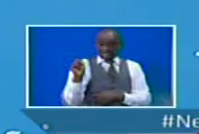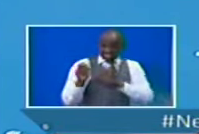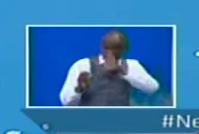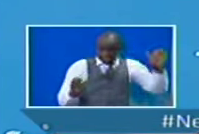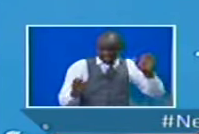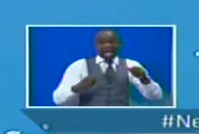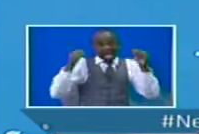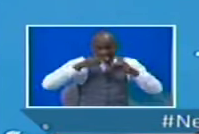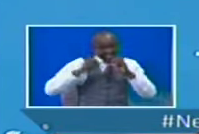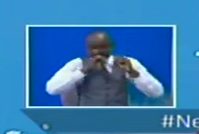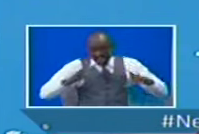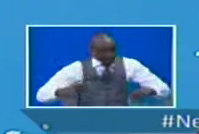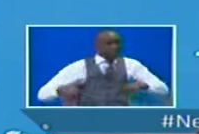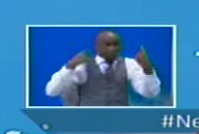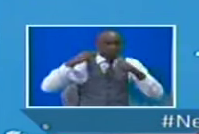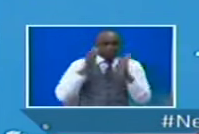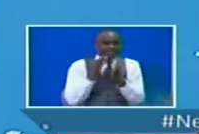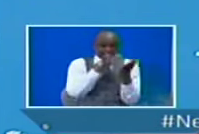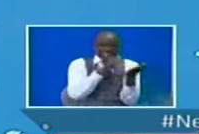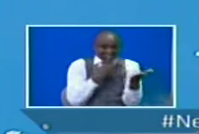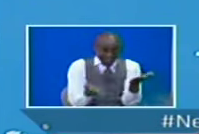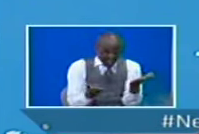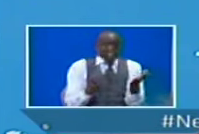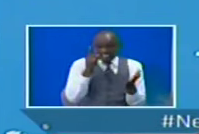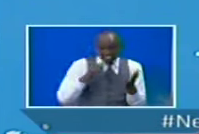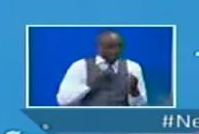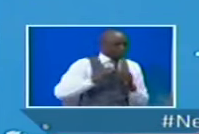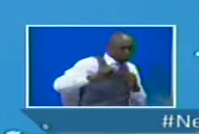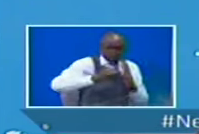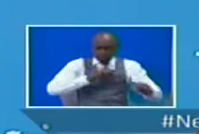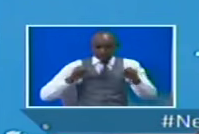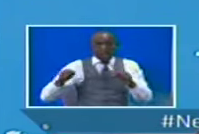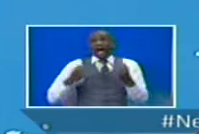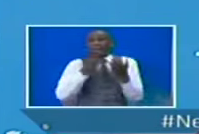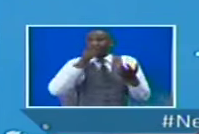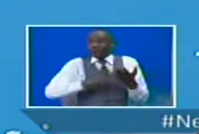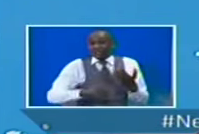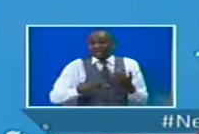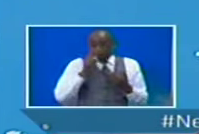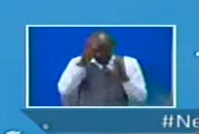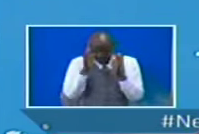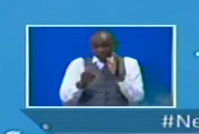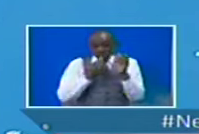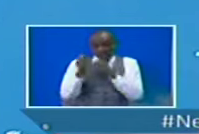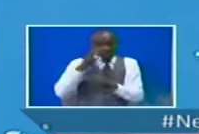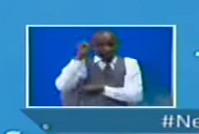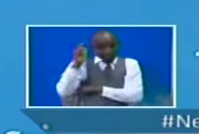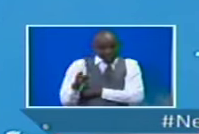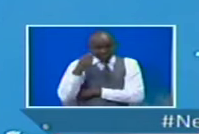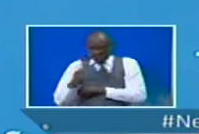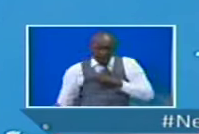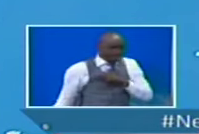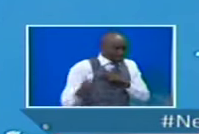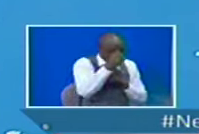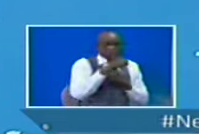agree on the list of names the angry aspirants pushed each other at some point a parliamentary candidate is said to have punched